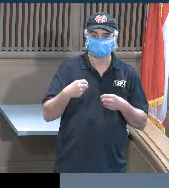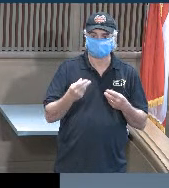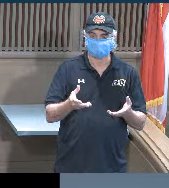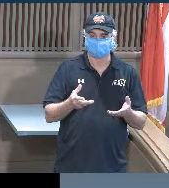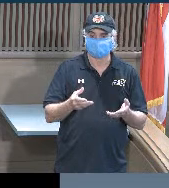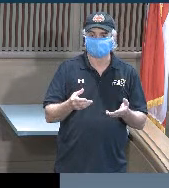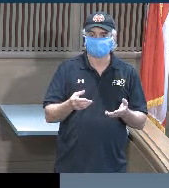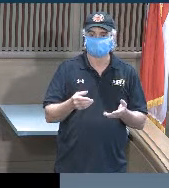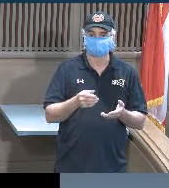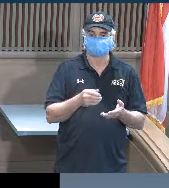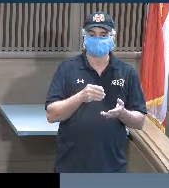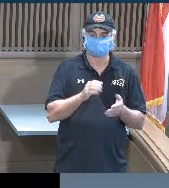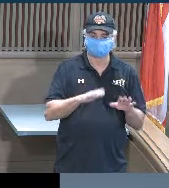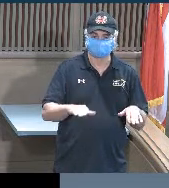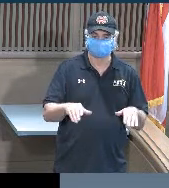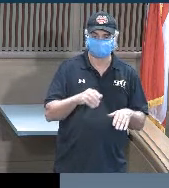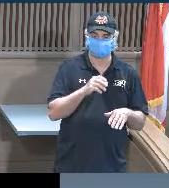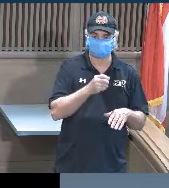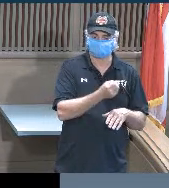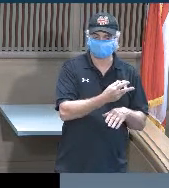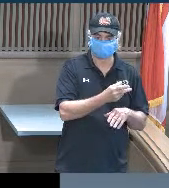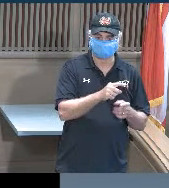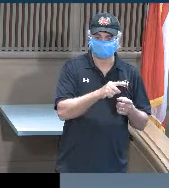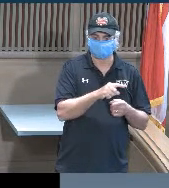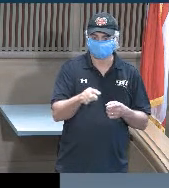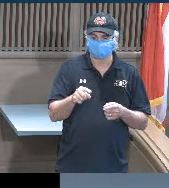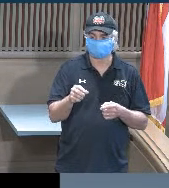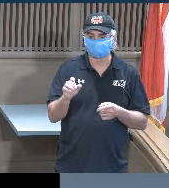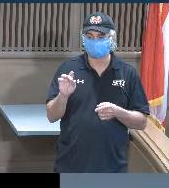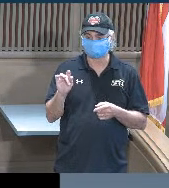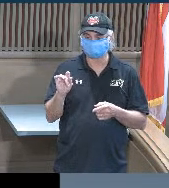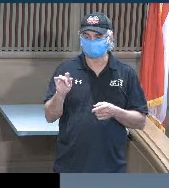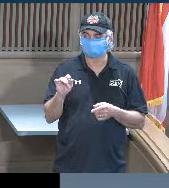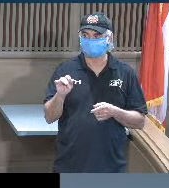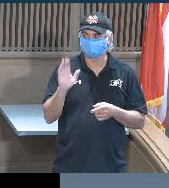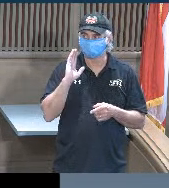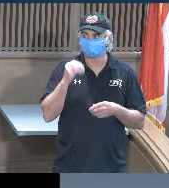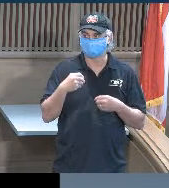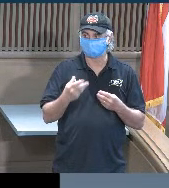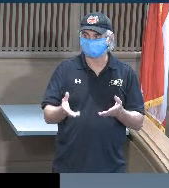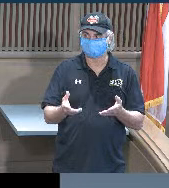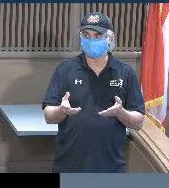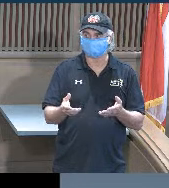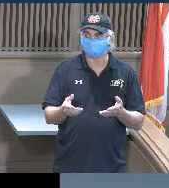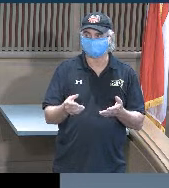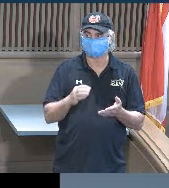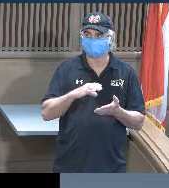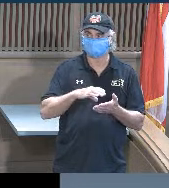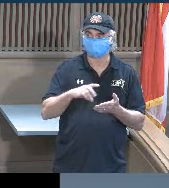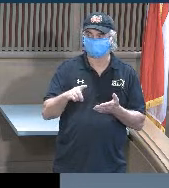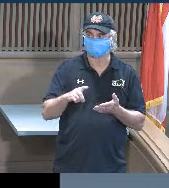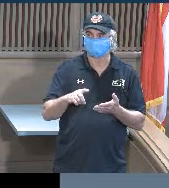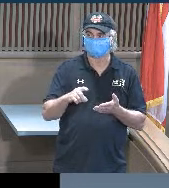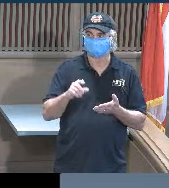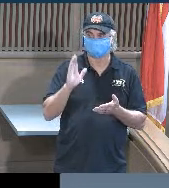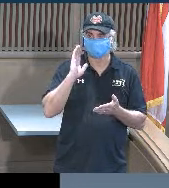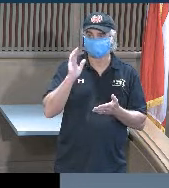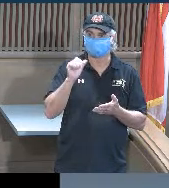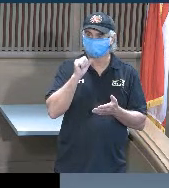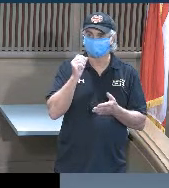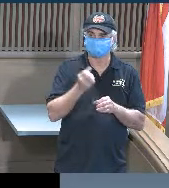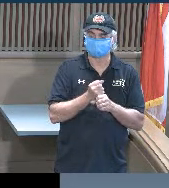age 12 to 17 Pfizer vaccine. However, they are not eligible for the vaccine